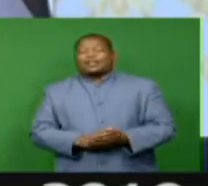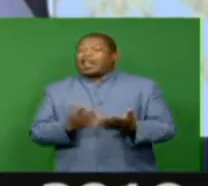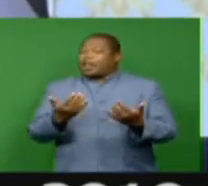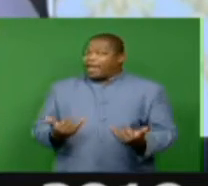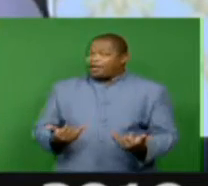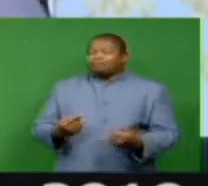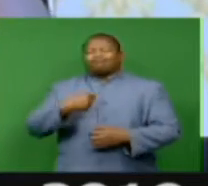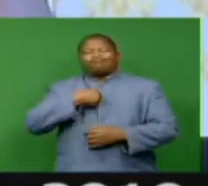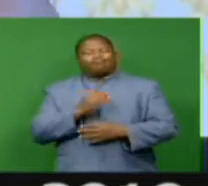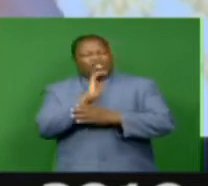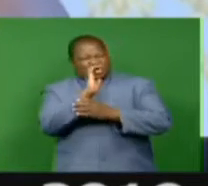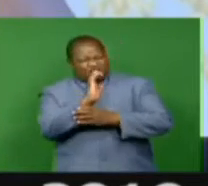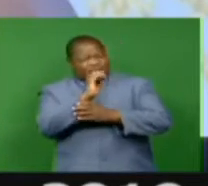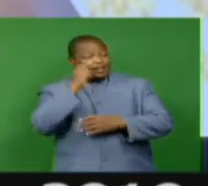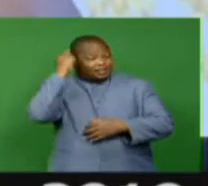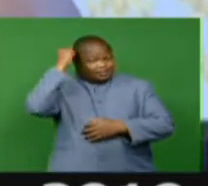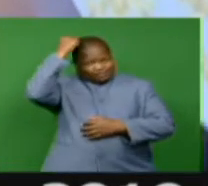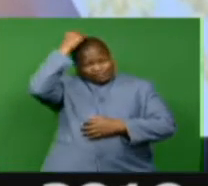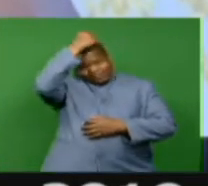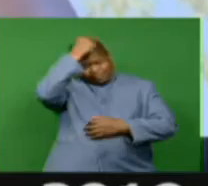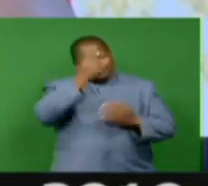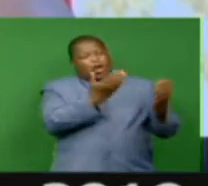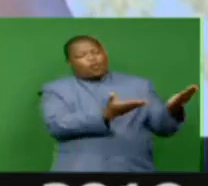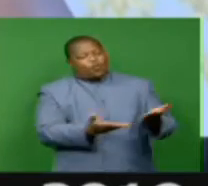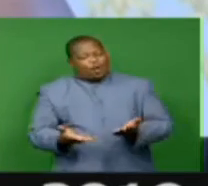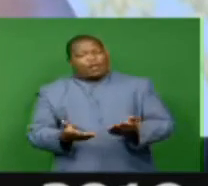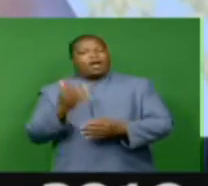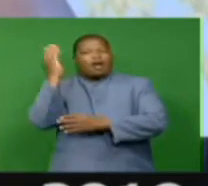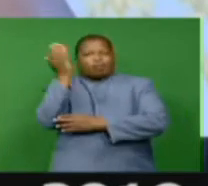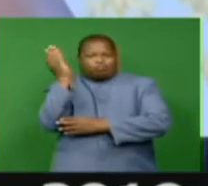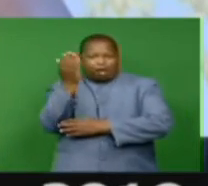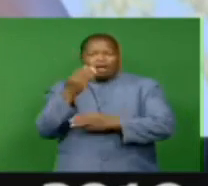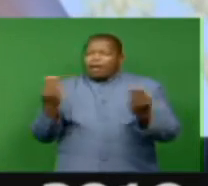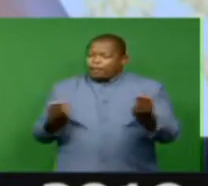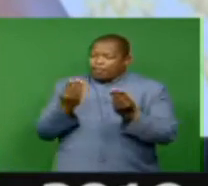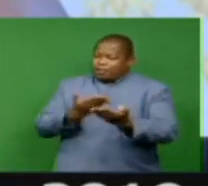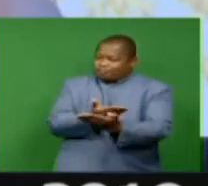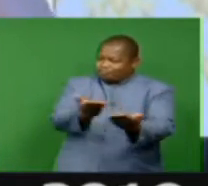and Ingwenyama to address this gathering, the nation and the